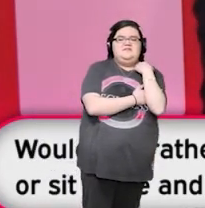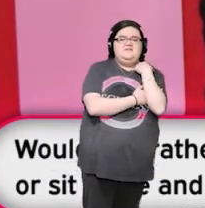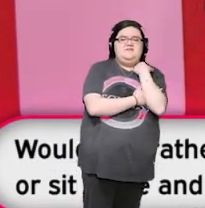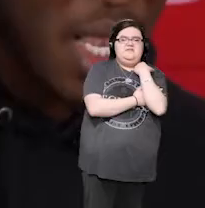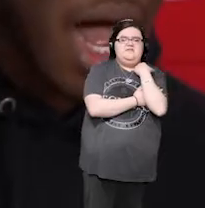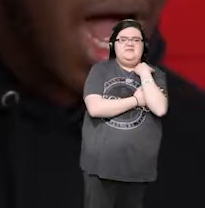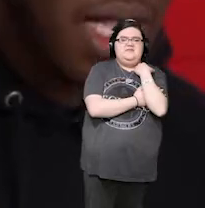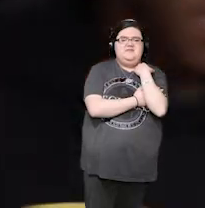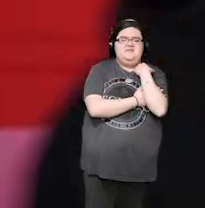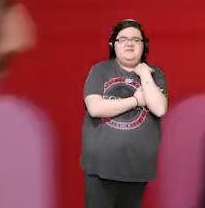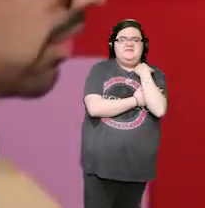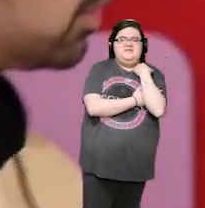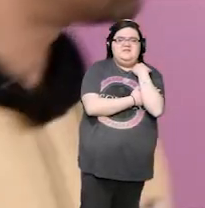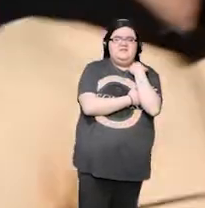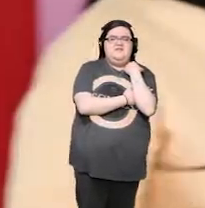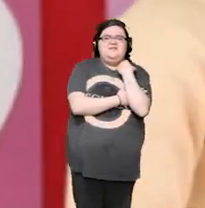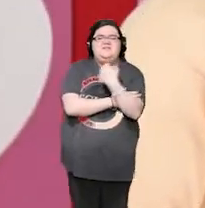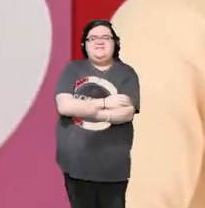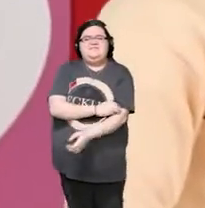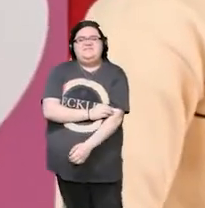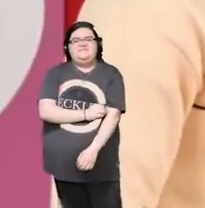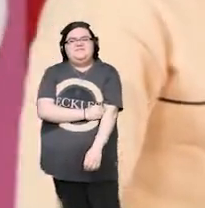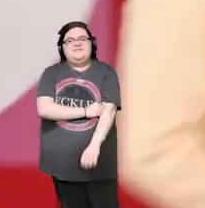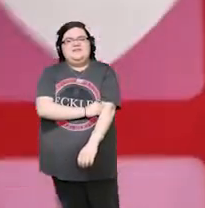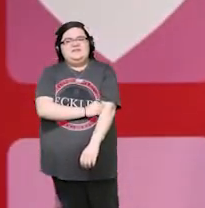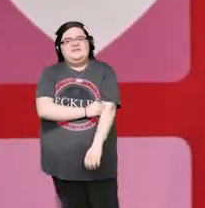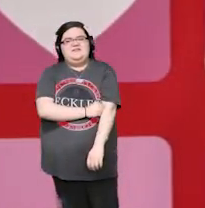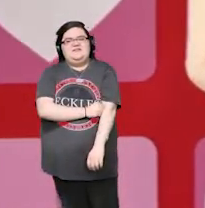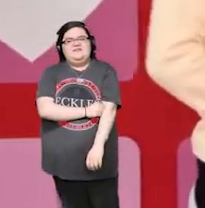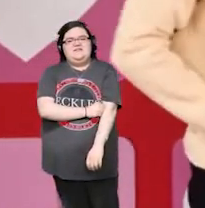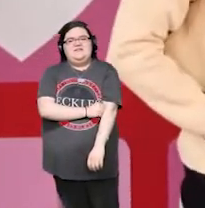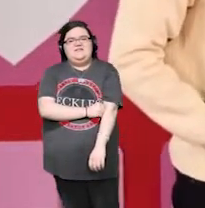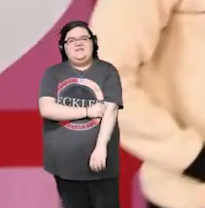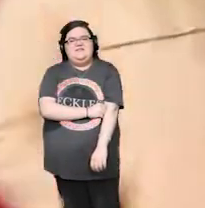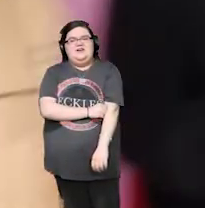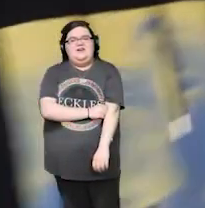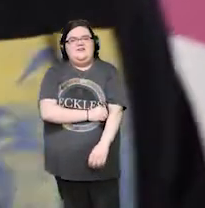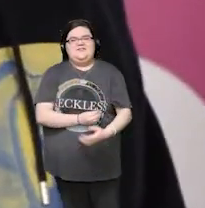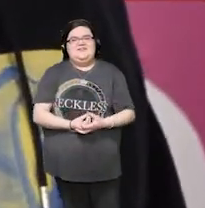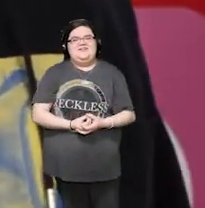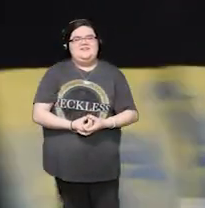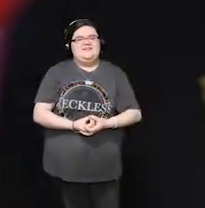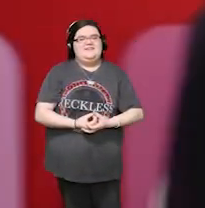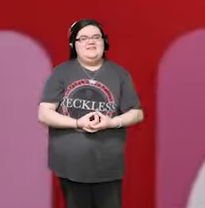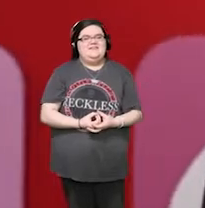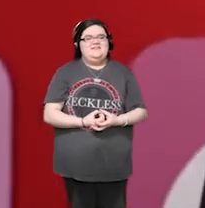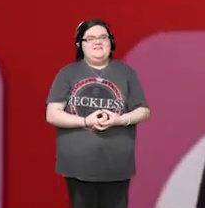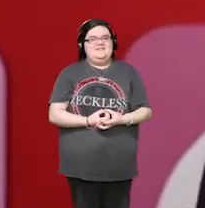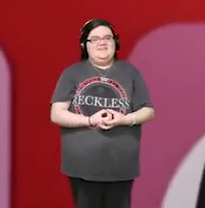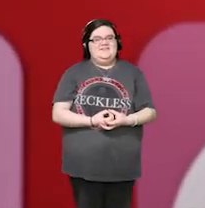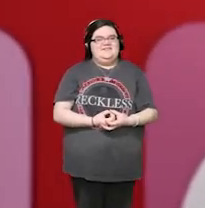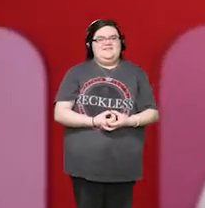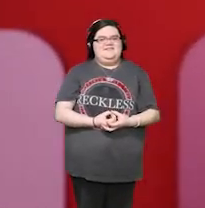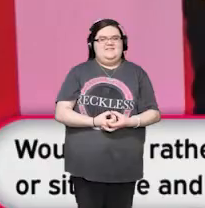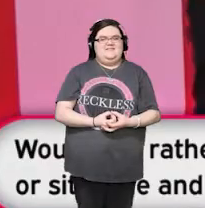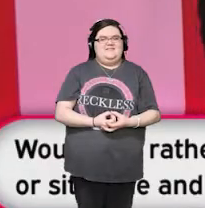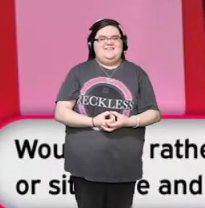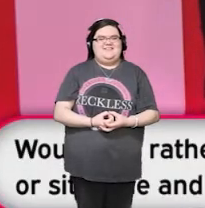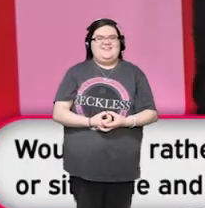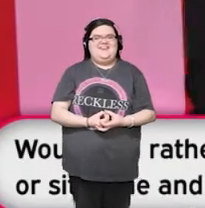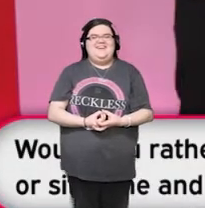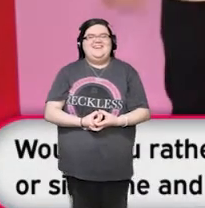alone. No, I'd back that. You would sit with your parents and watch every time. Oh, God. For like, yeah, we get almost